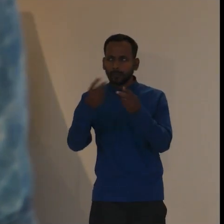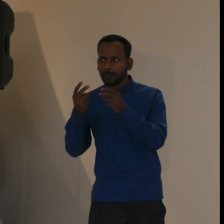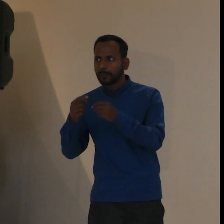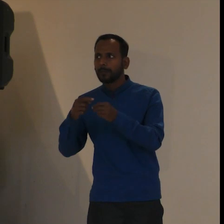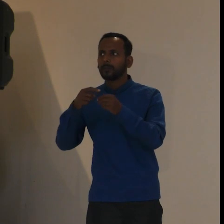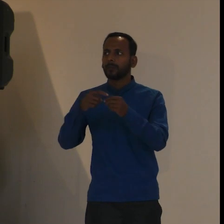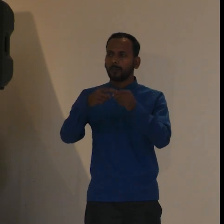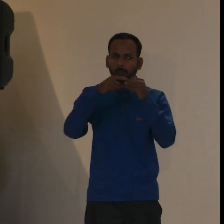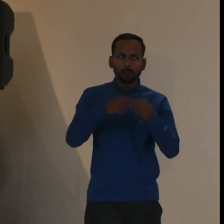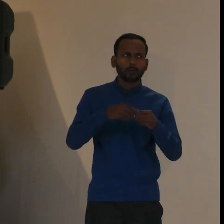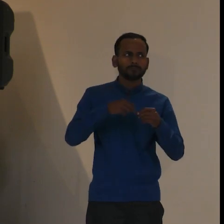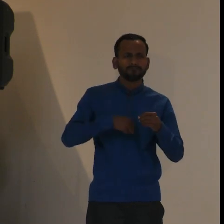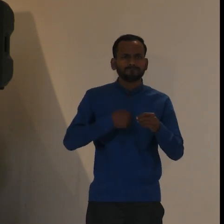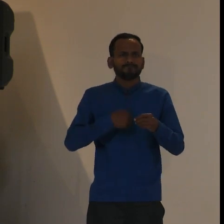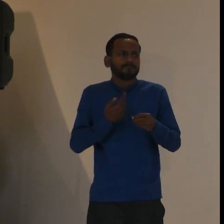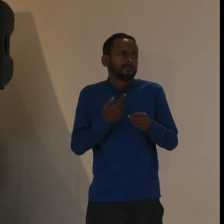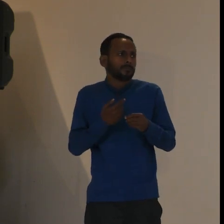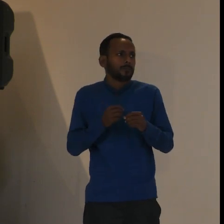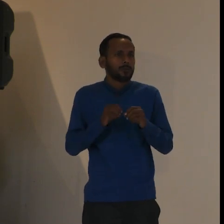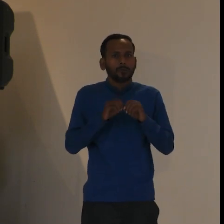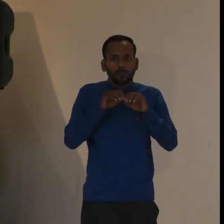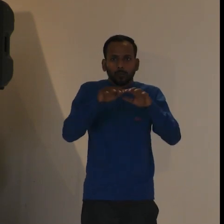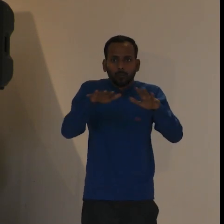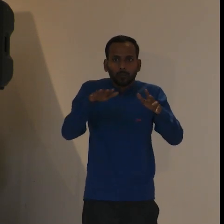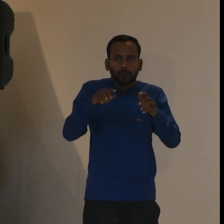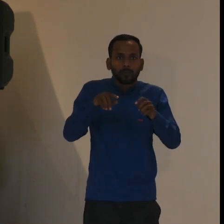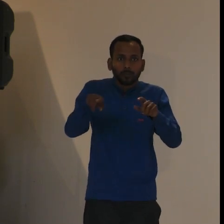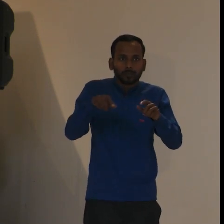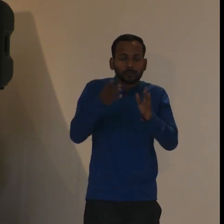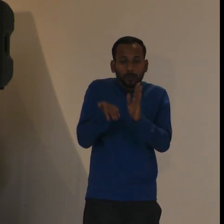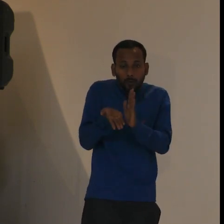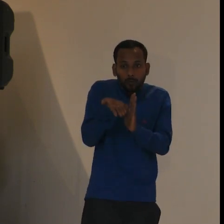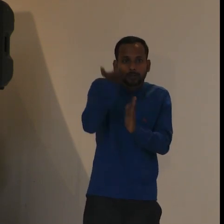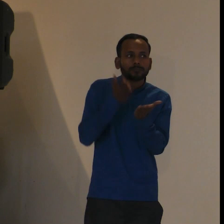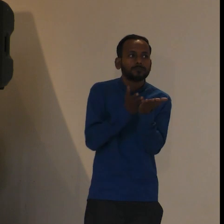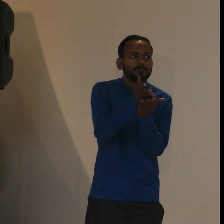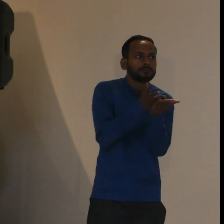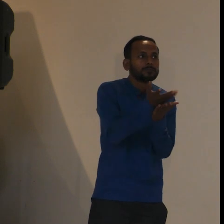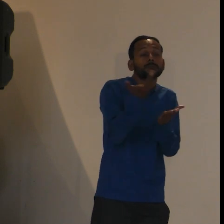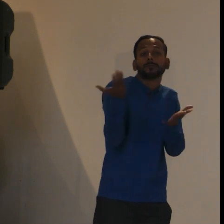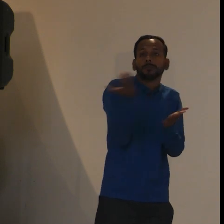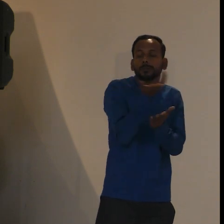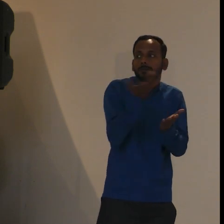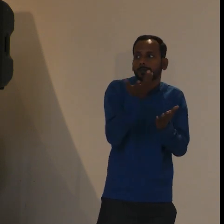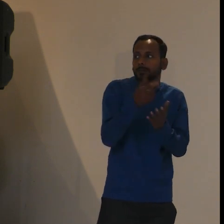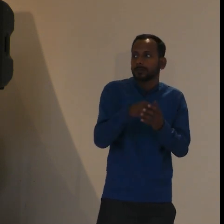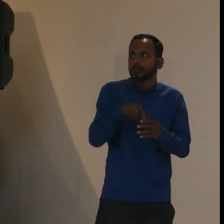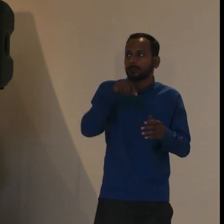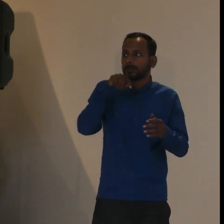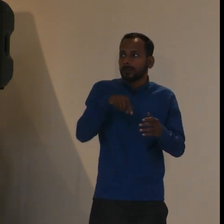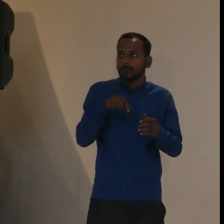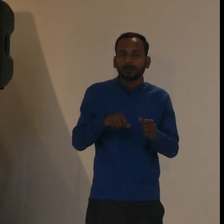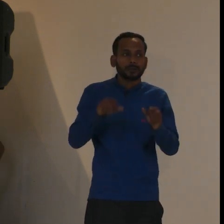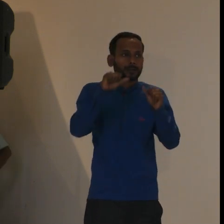much about what you are making accessible and how. So I had a couple of, like, 3 short questions. One for the SL